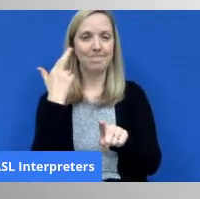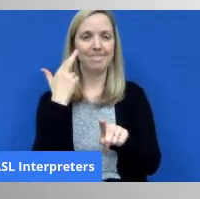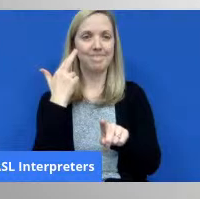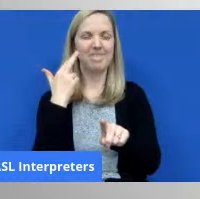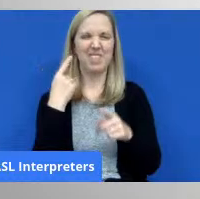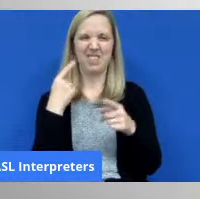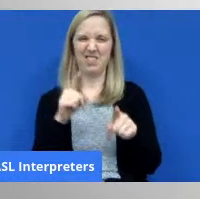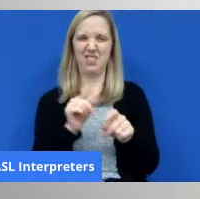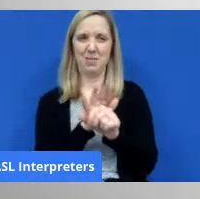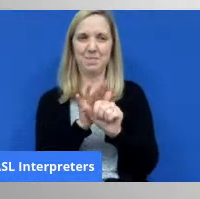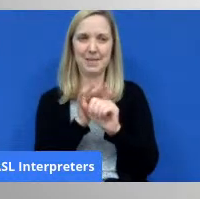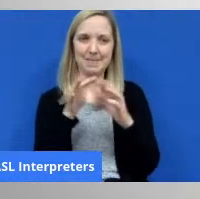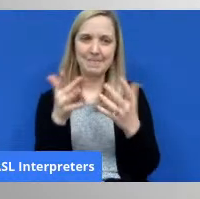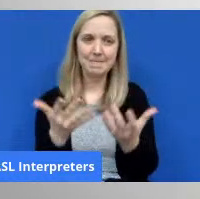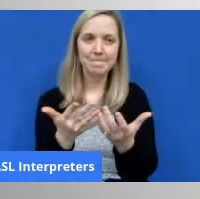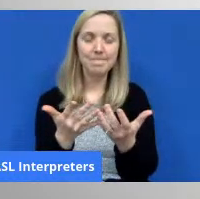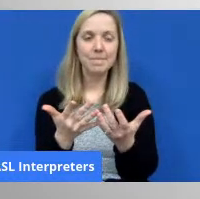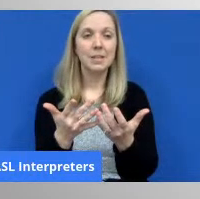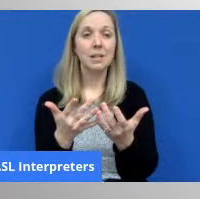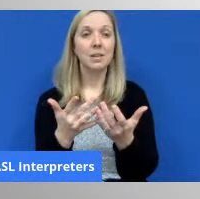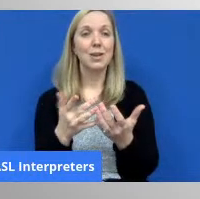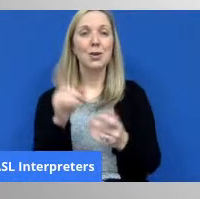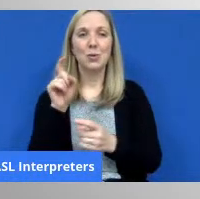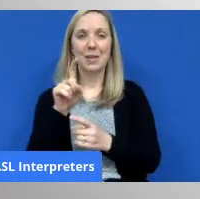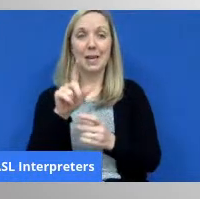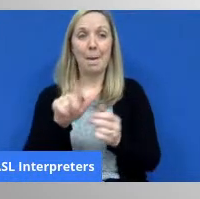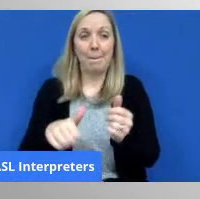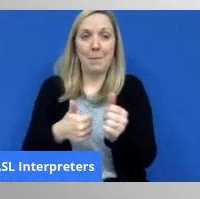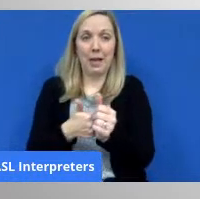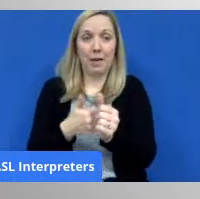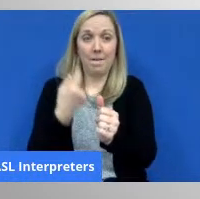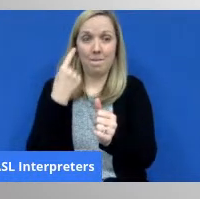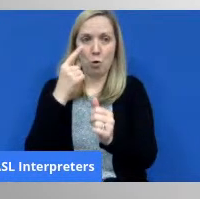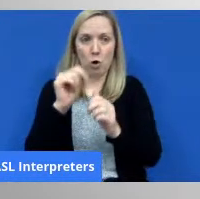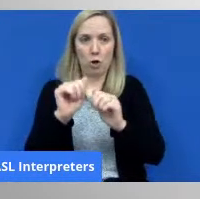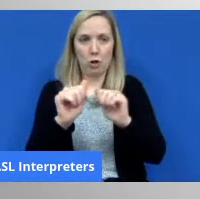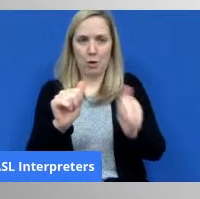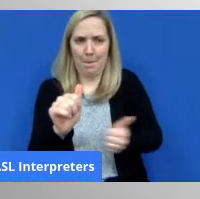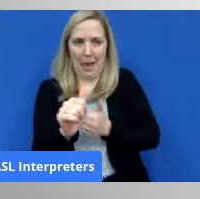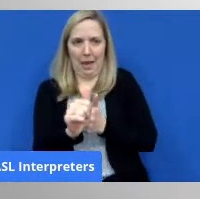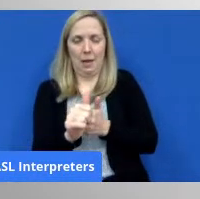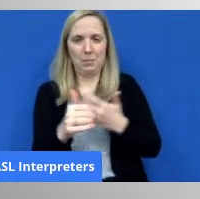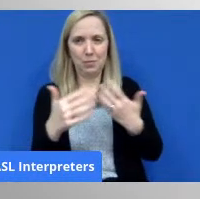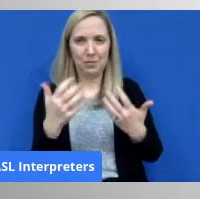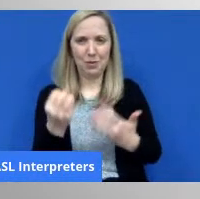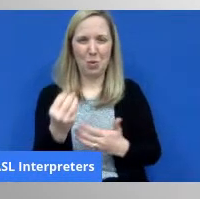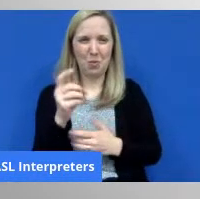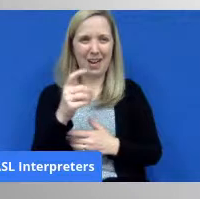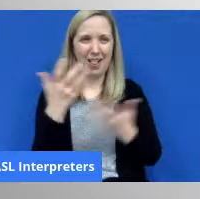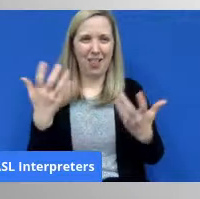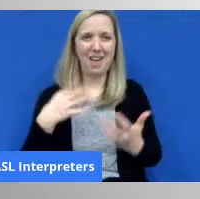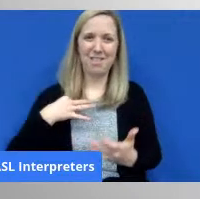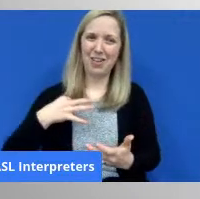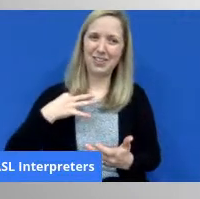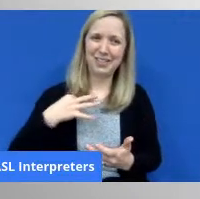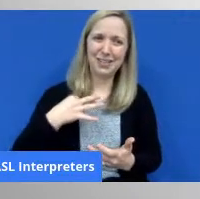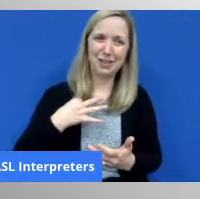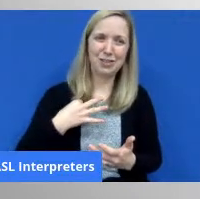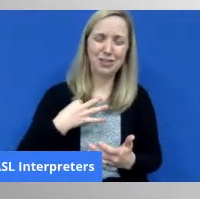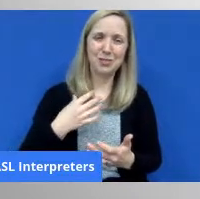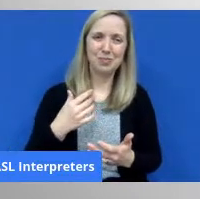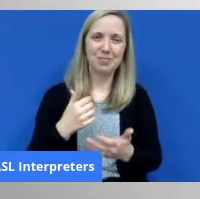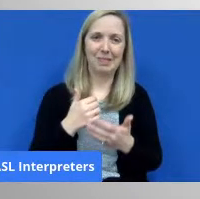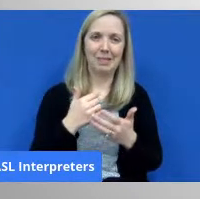have backup volunteers for your backups. And so it's really important that we have enough volunteers to adequately